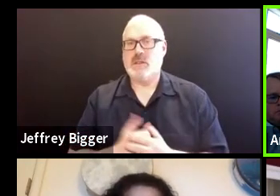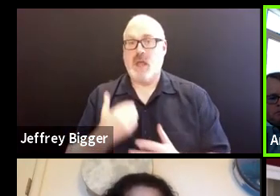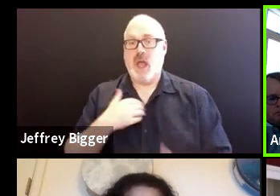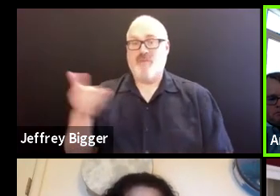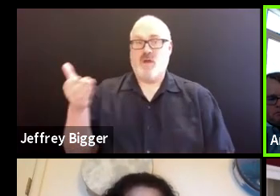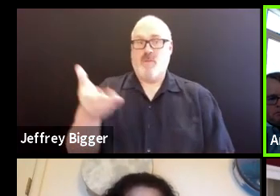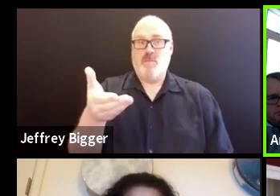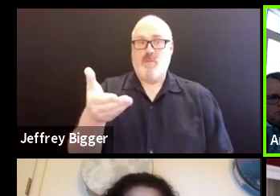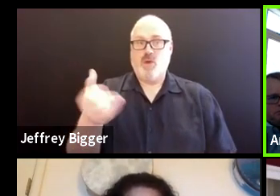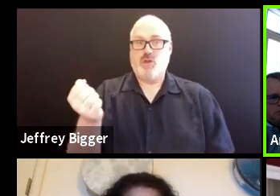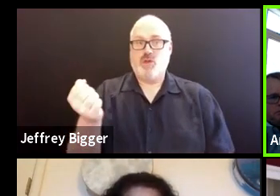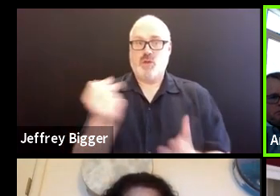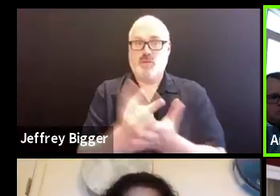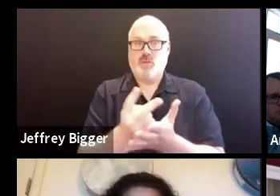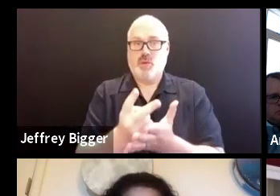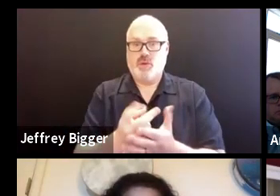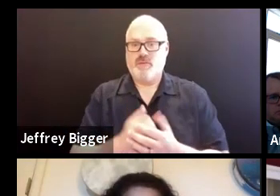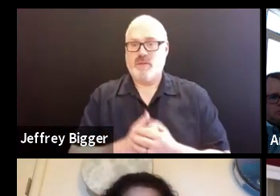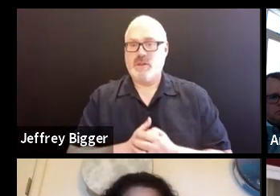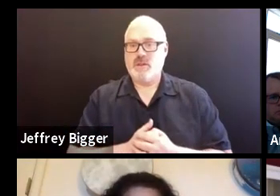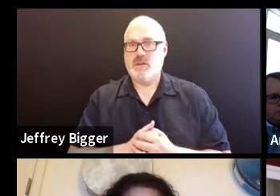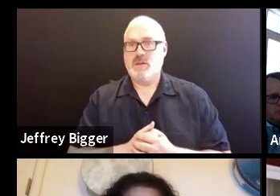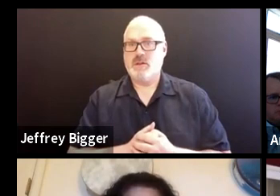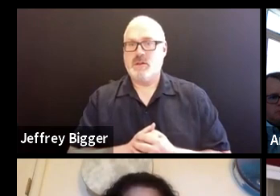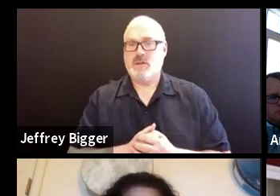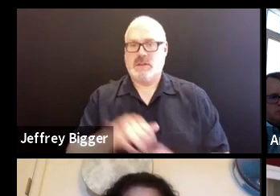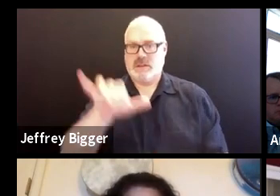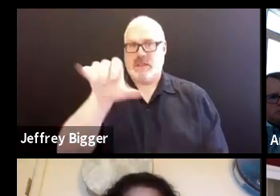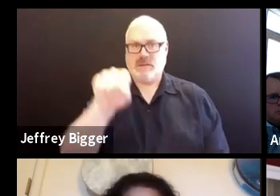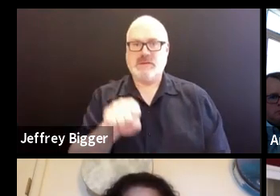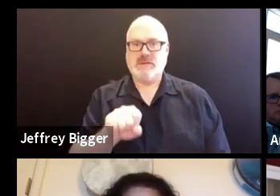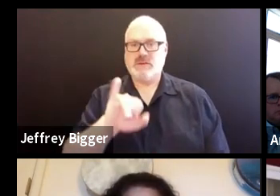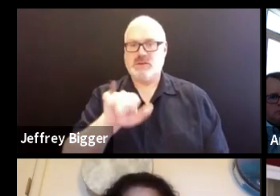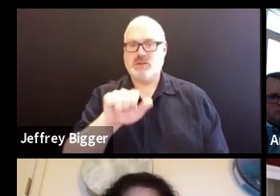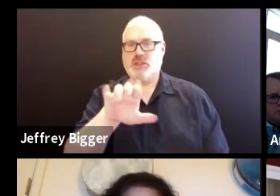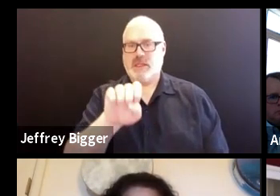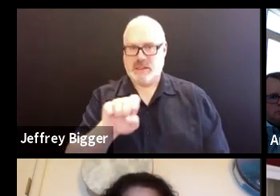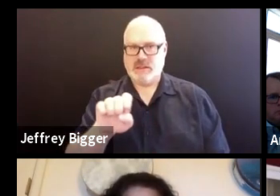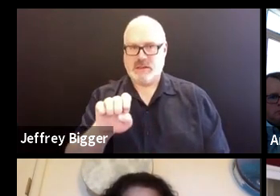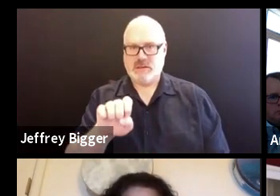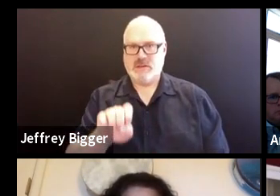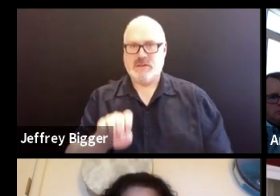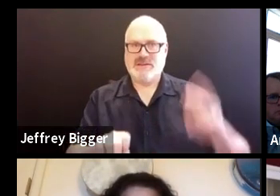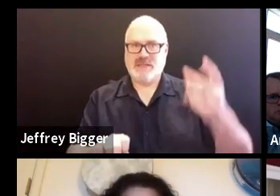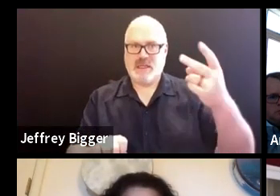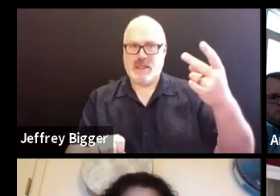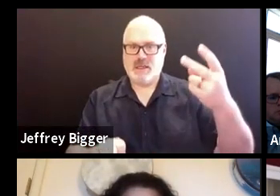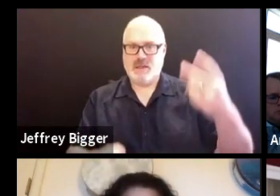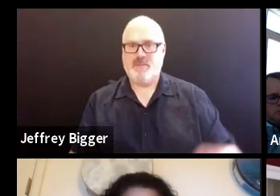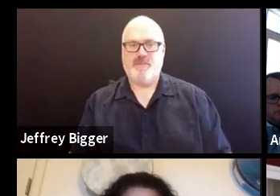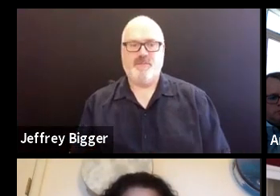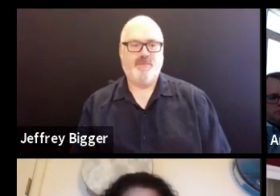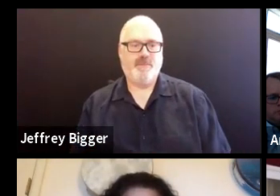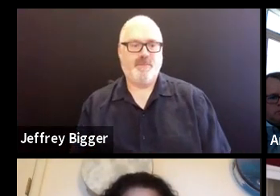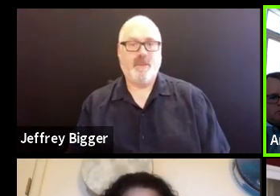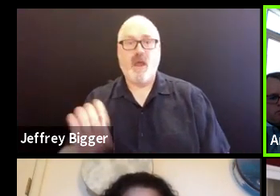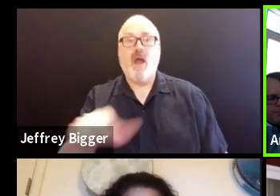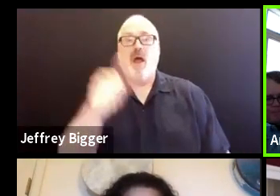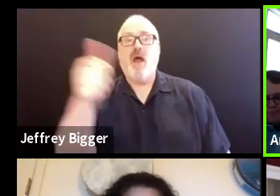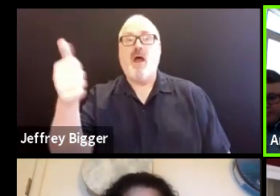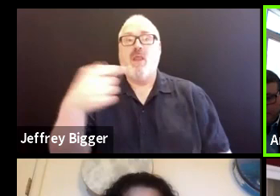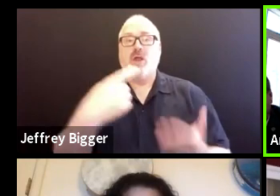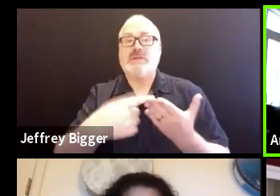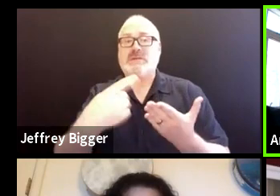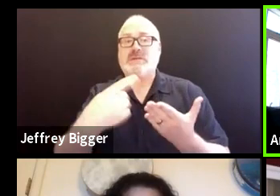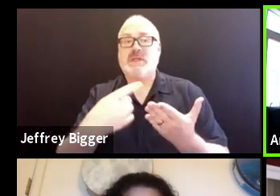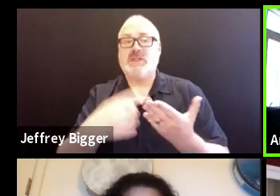to approve? So moved. This is Janice. Second. Any other discussion on